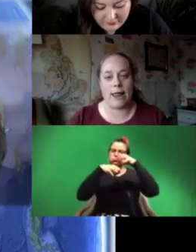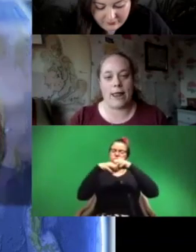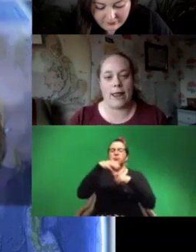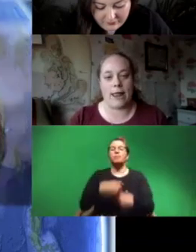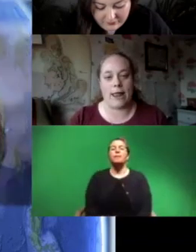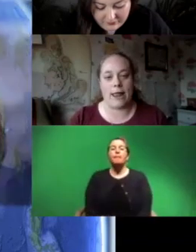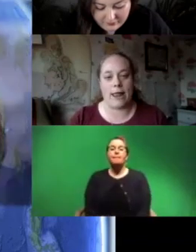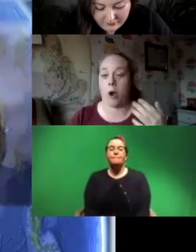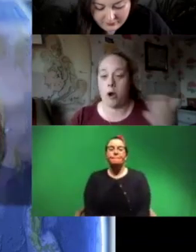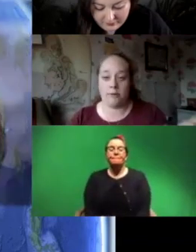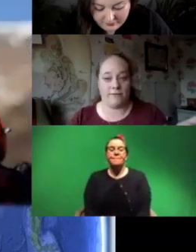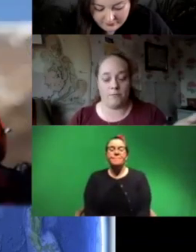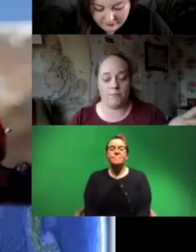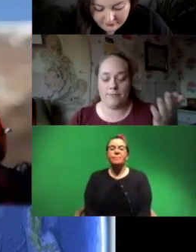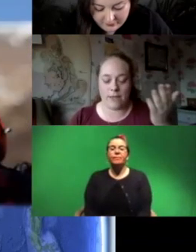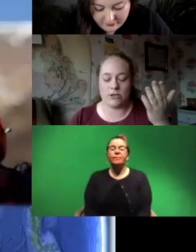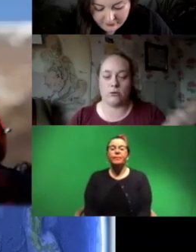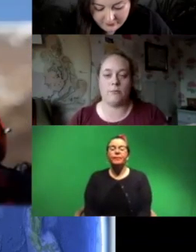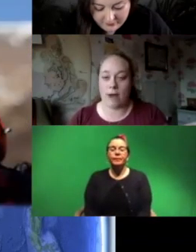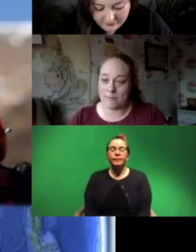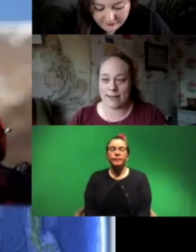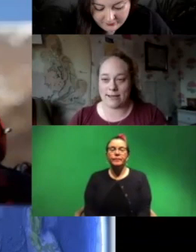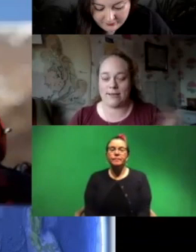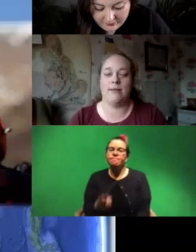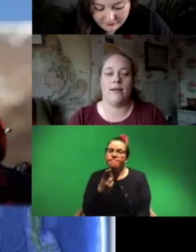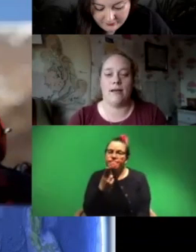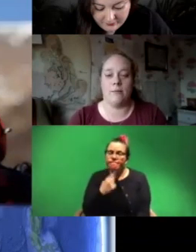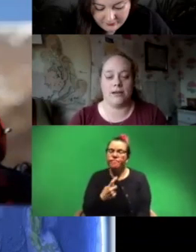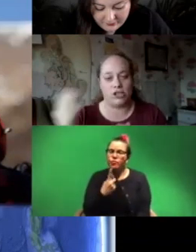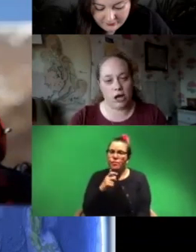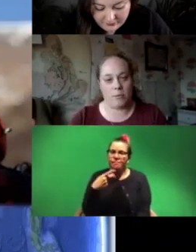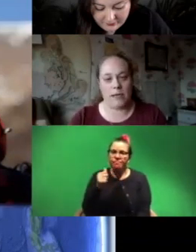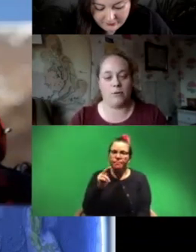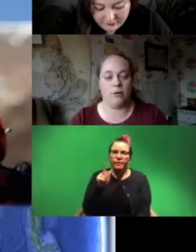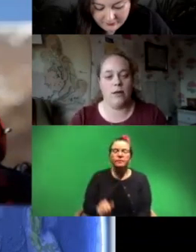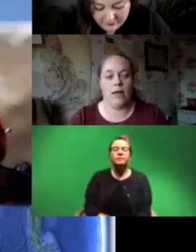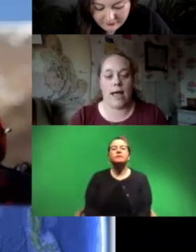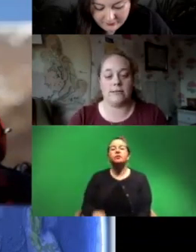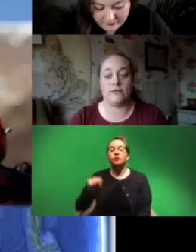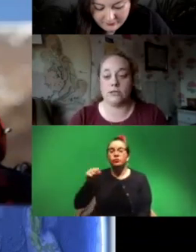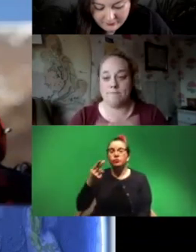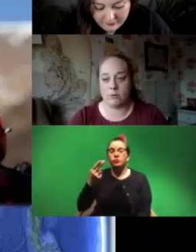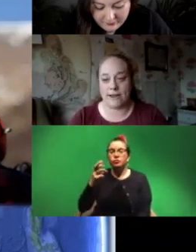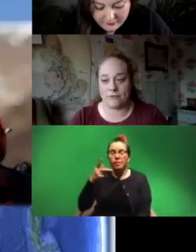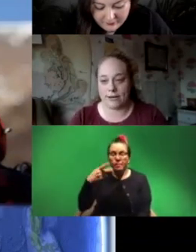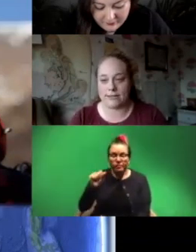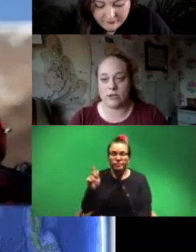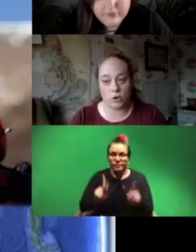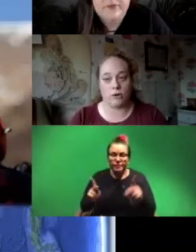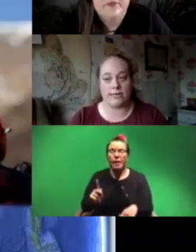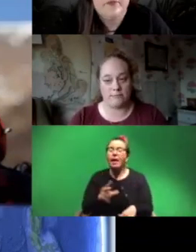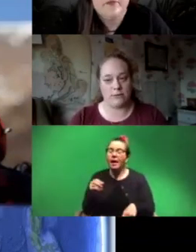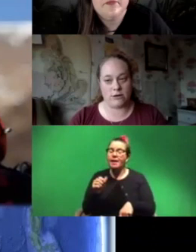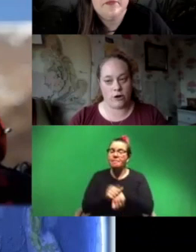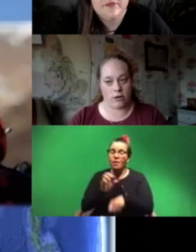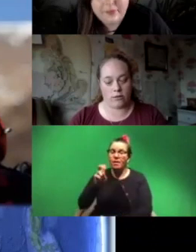Himalayas, also home of the adorable red panda, the Sherpa people, and of course Mount Everest, the